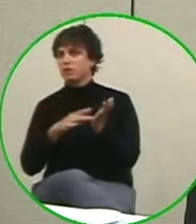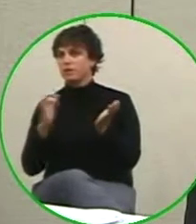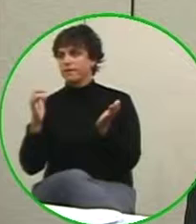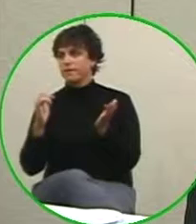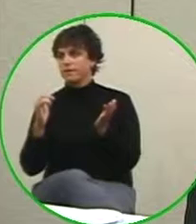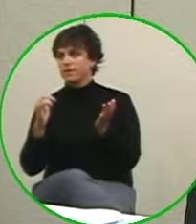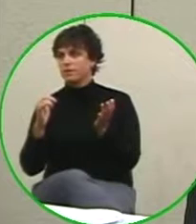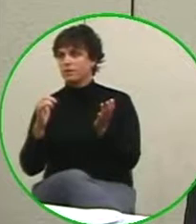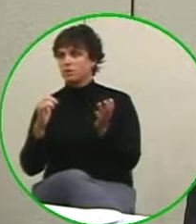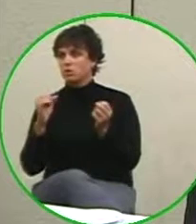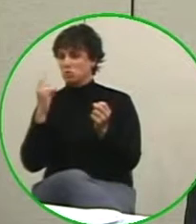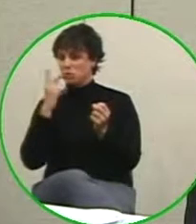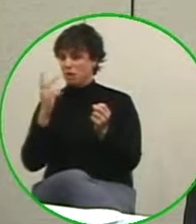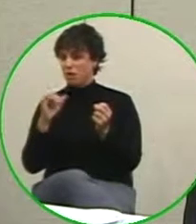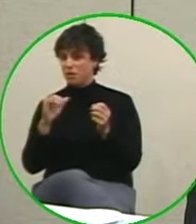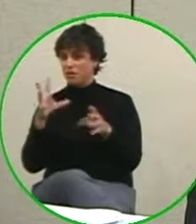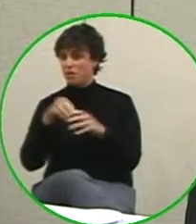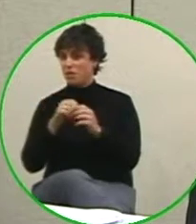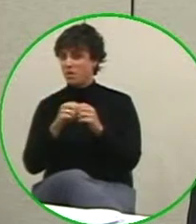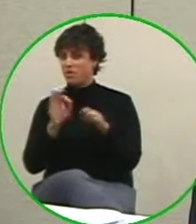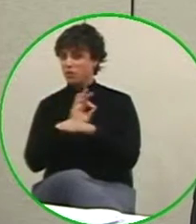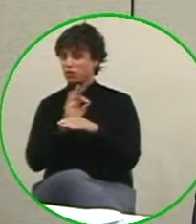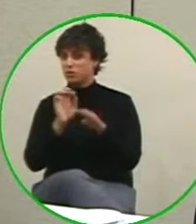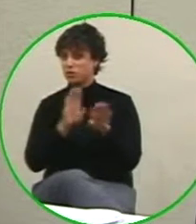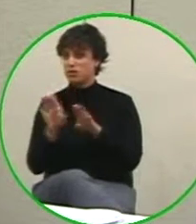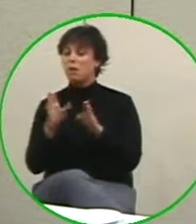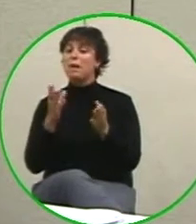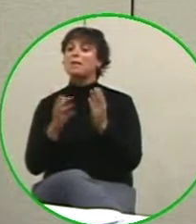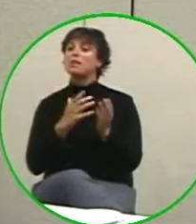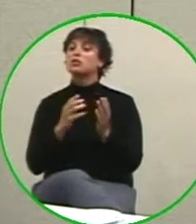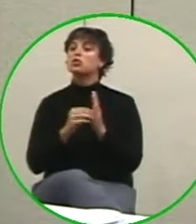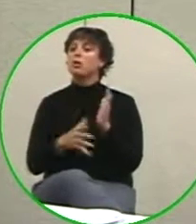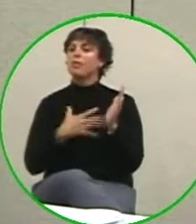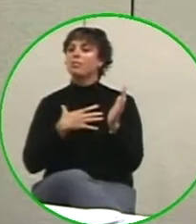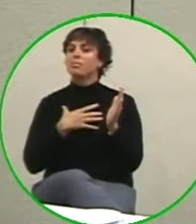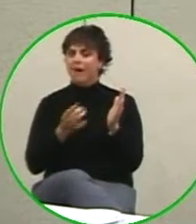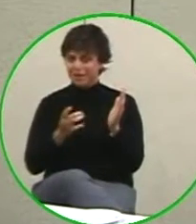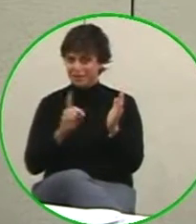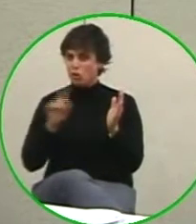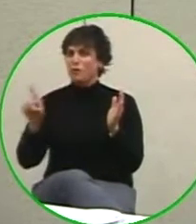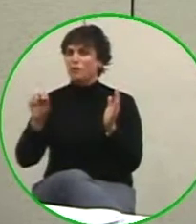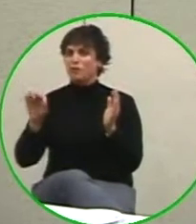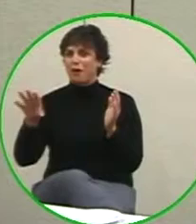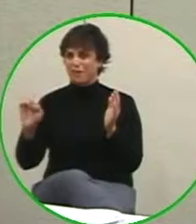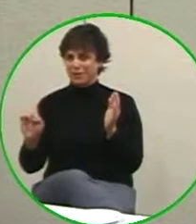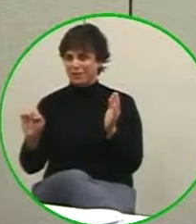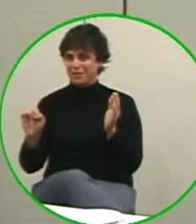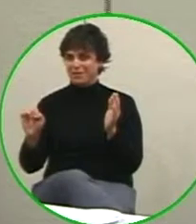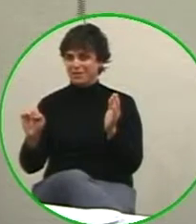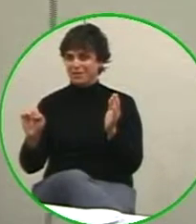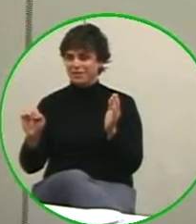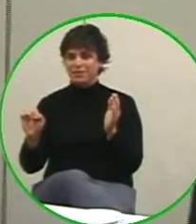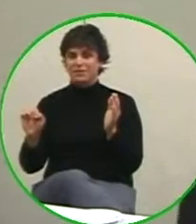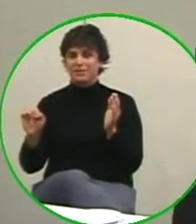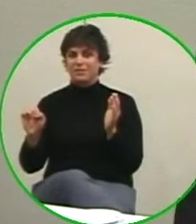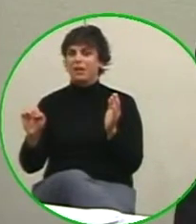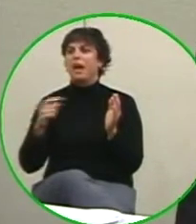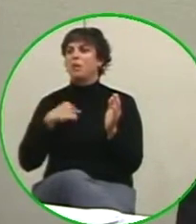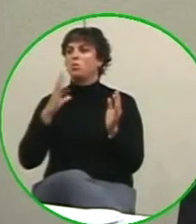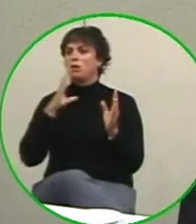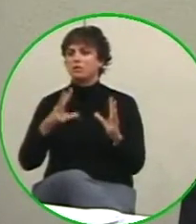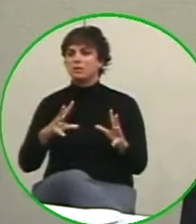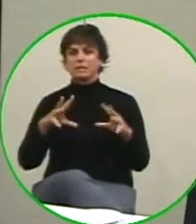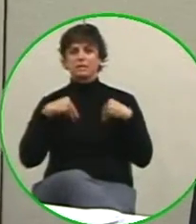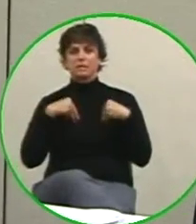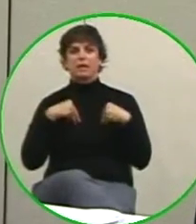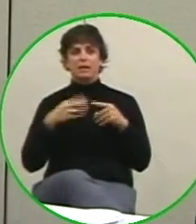into functions of behavior? The student may like going to the office and be willing to put up with a spanking in